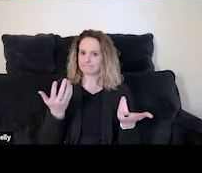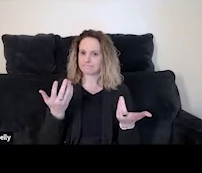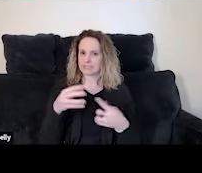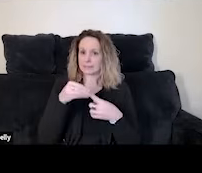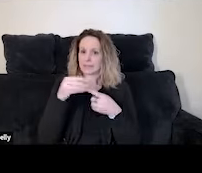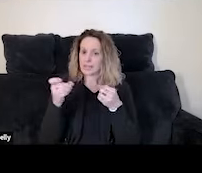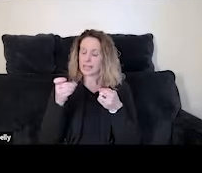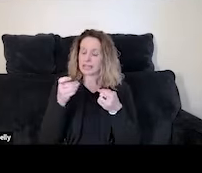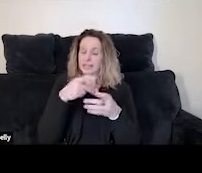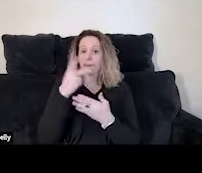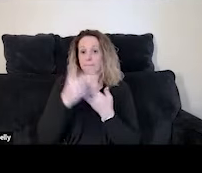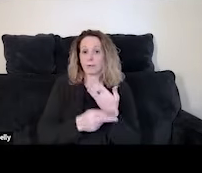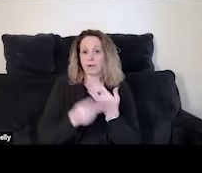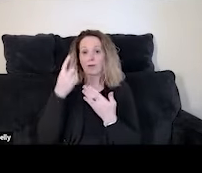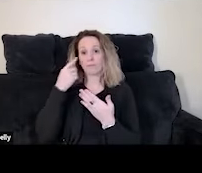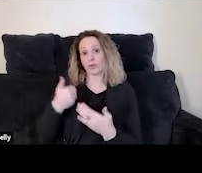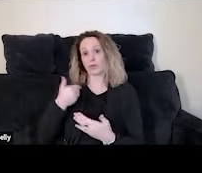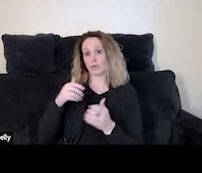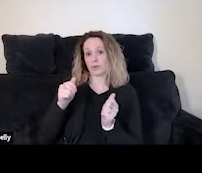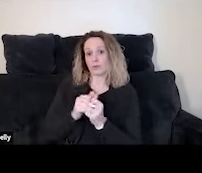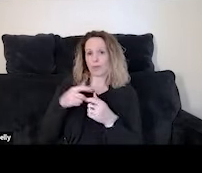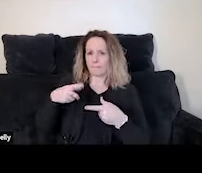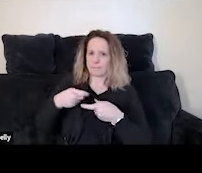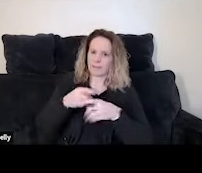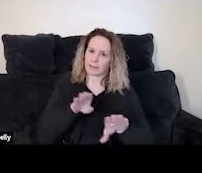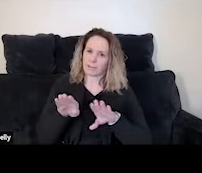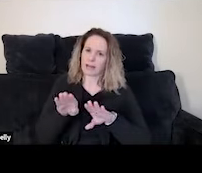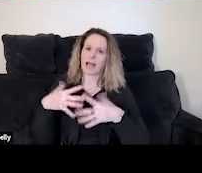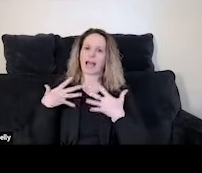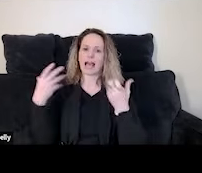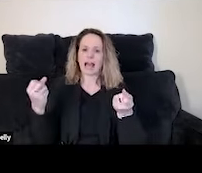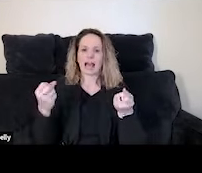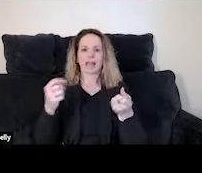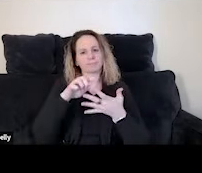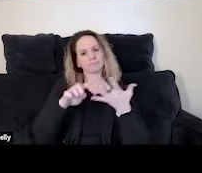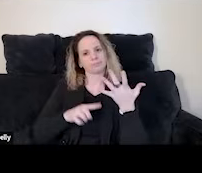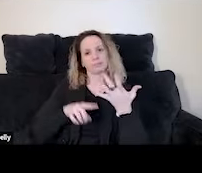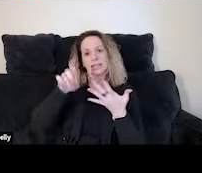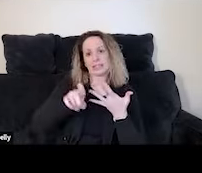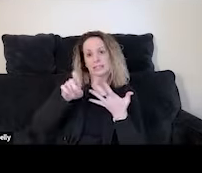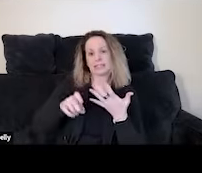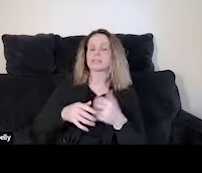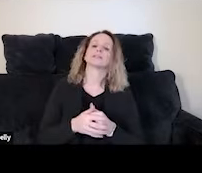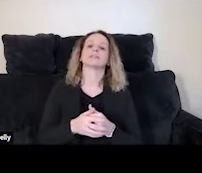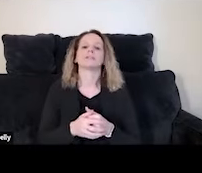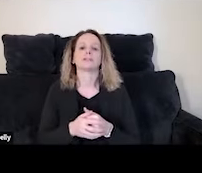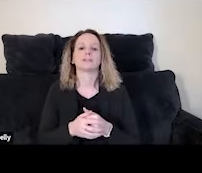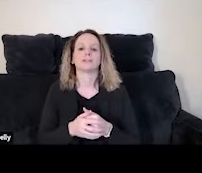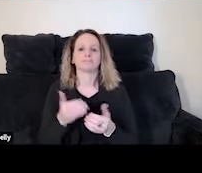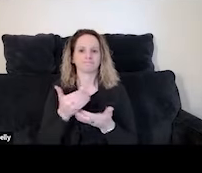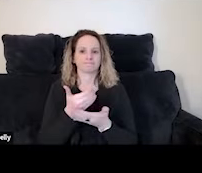care program for youth with complex behavioral health and multi-system needs. It's a new